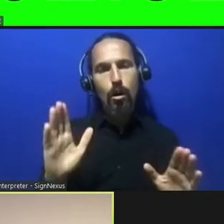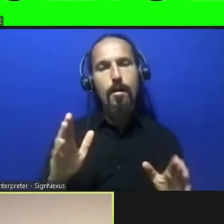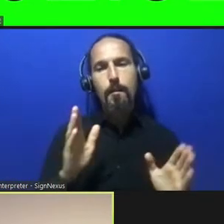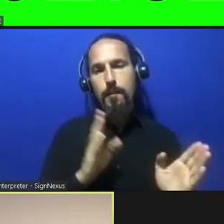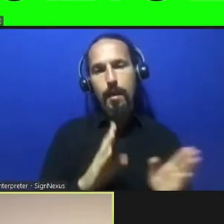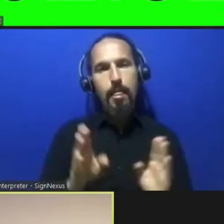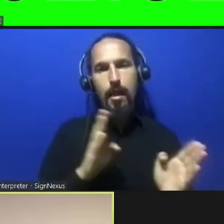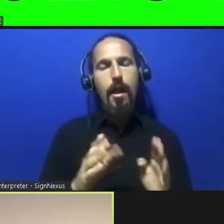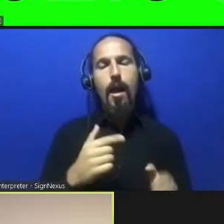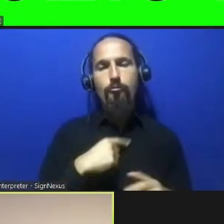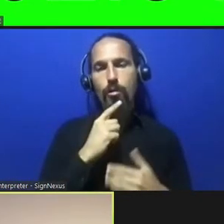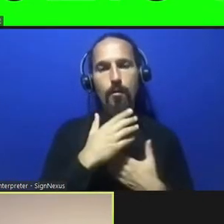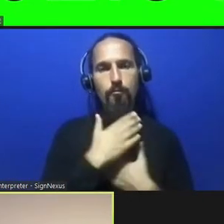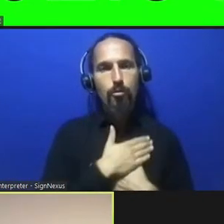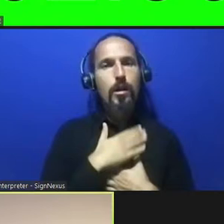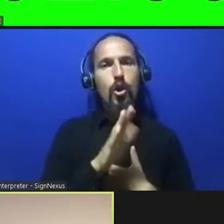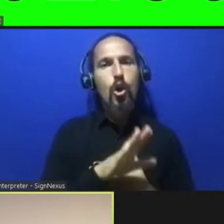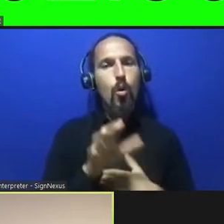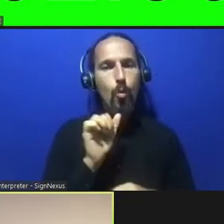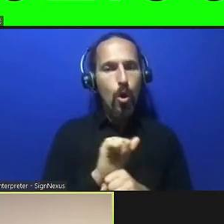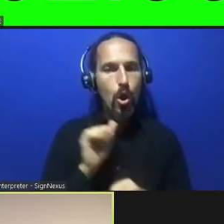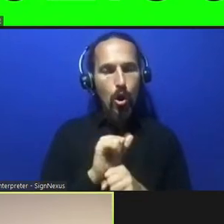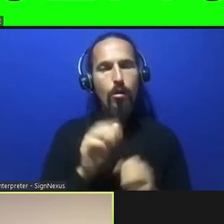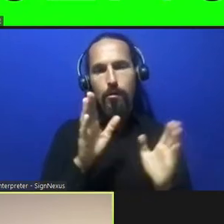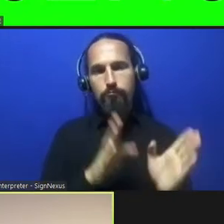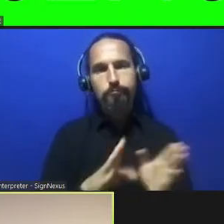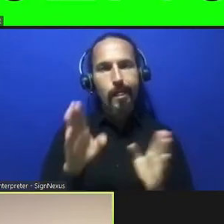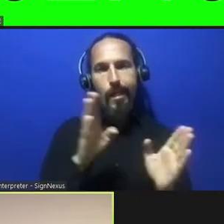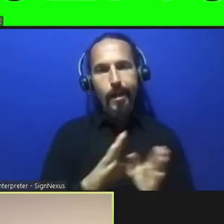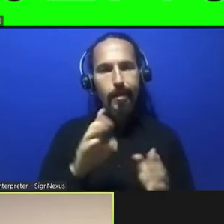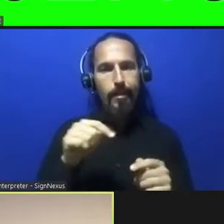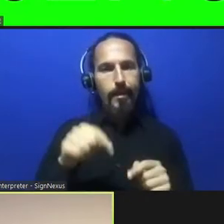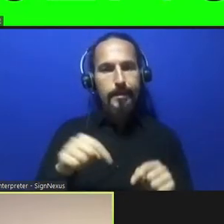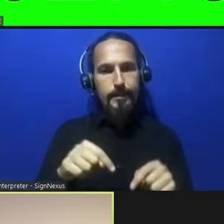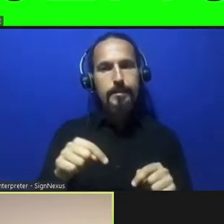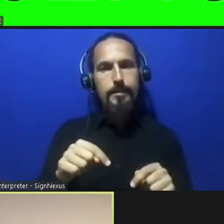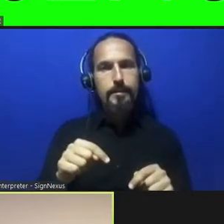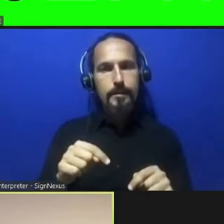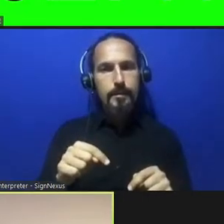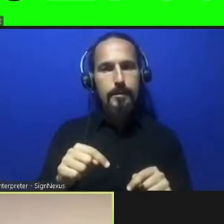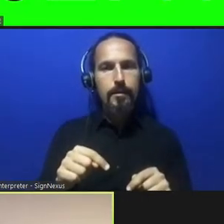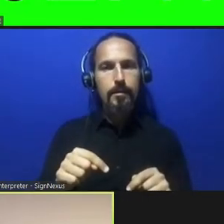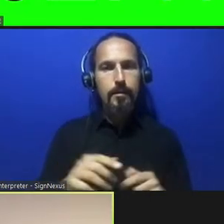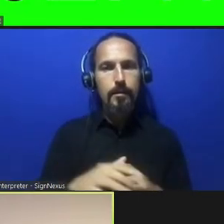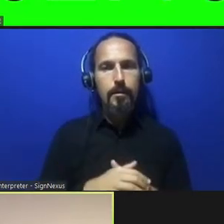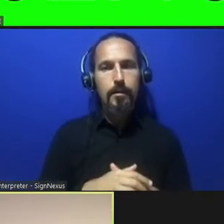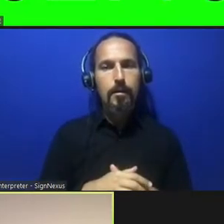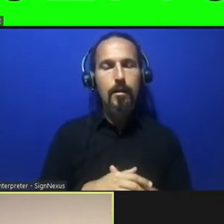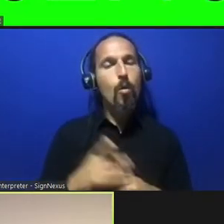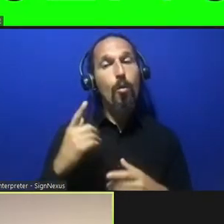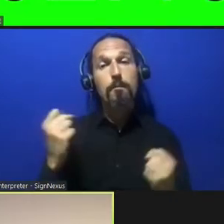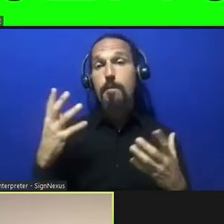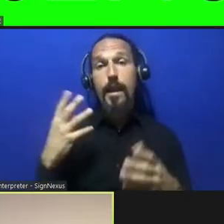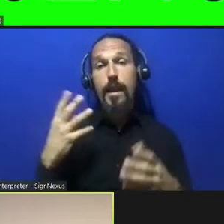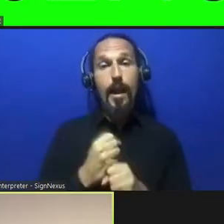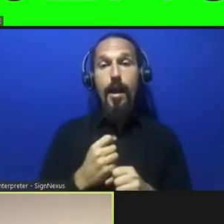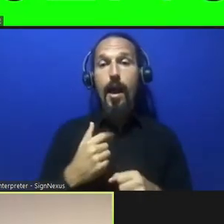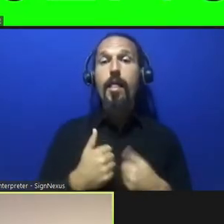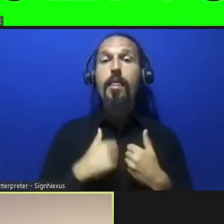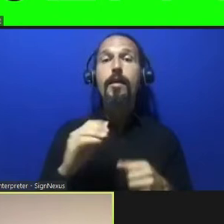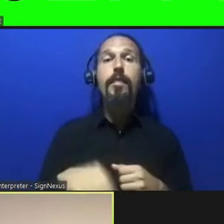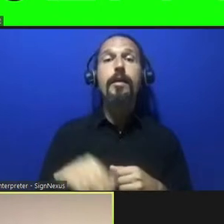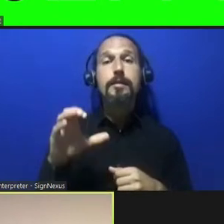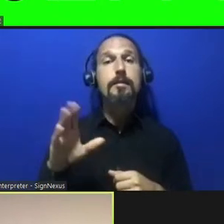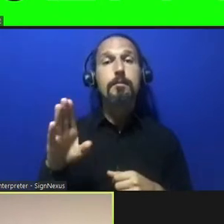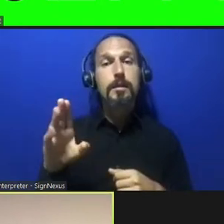appreciate all the work that's gone into this which is considerable it's been years i live in the central business